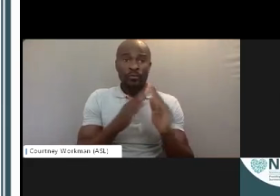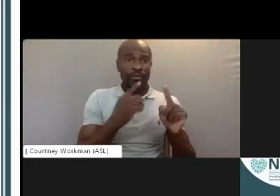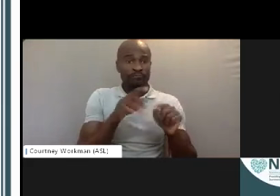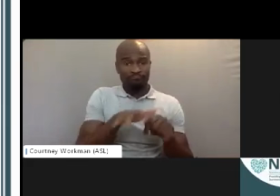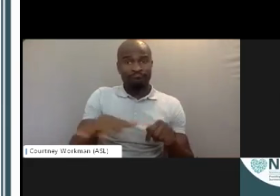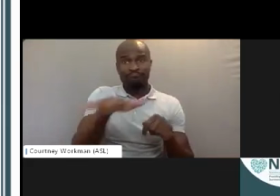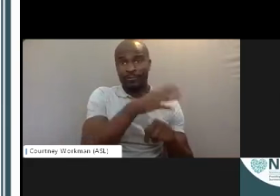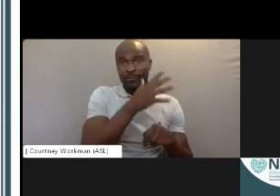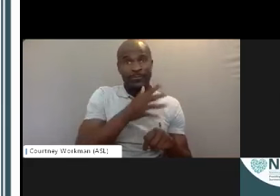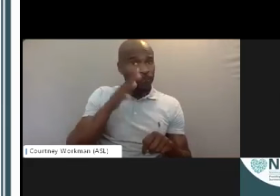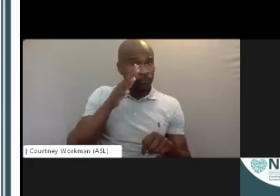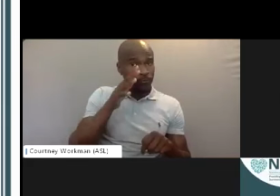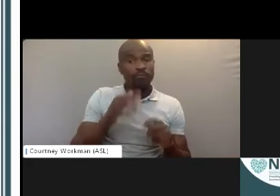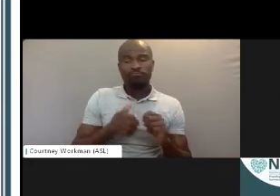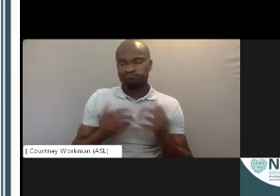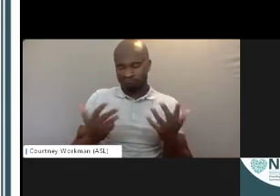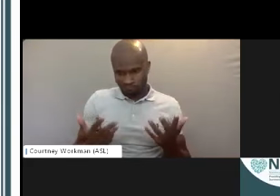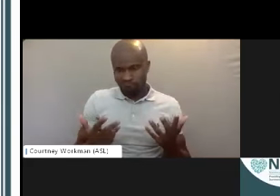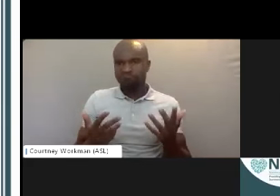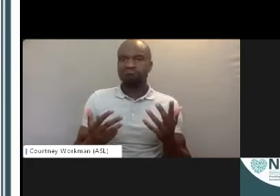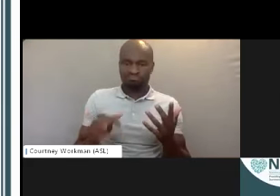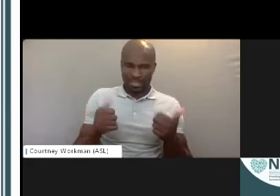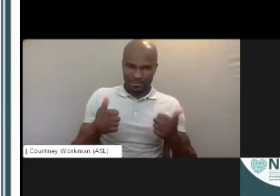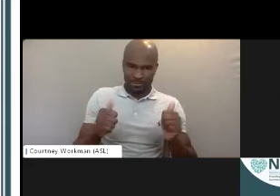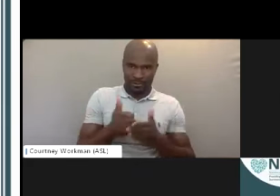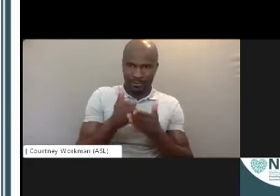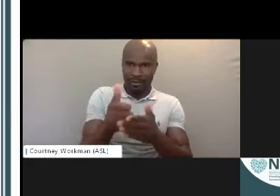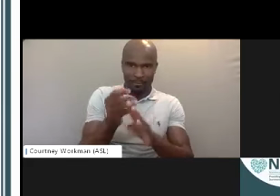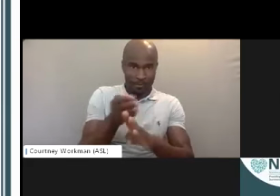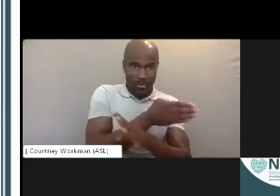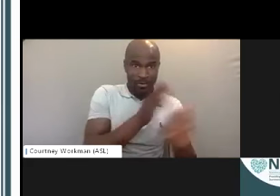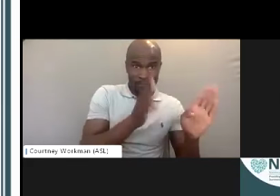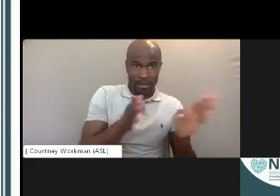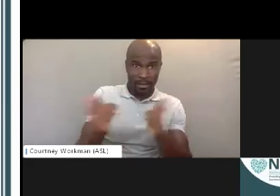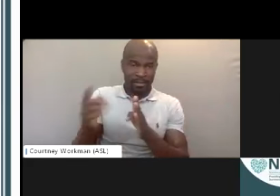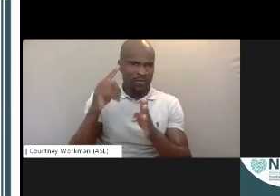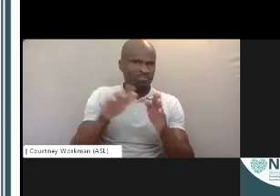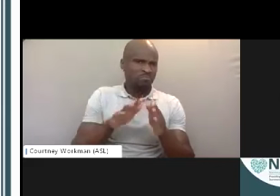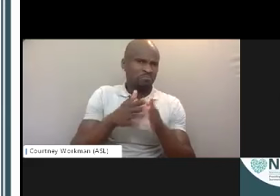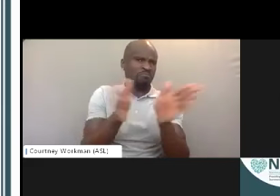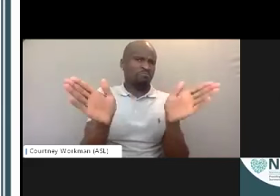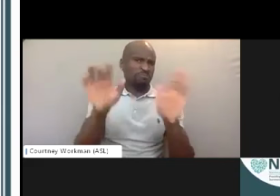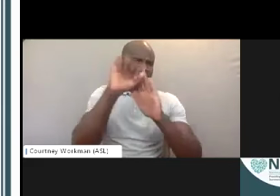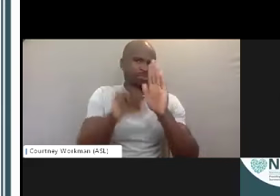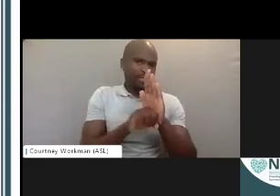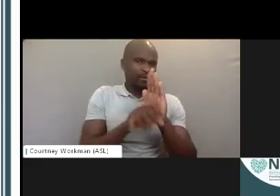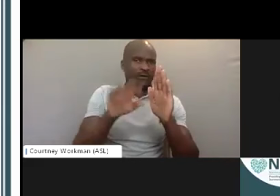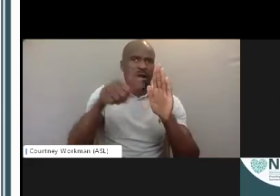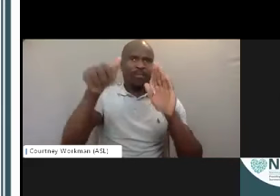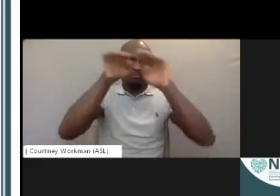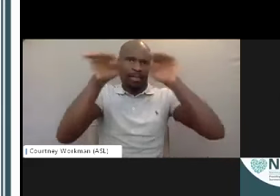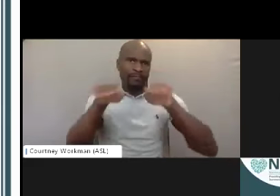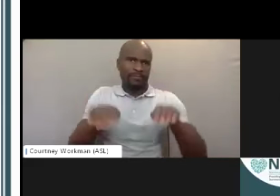we're helping to prepare both on the state level and then also just all of the different levels, it's really, really important